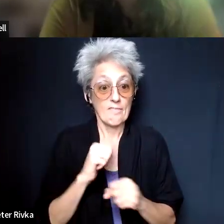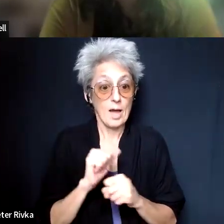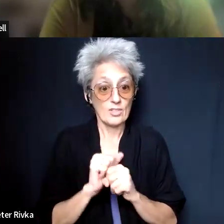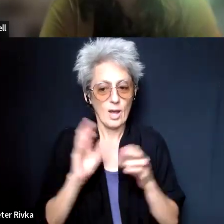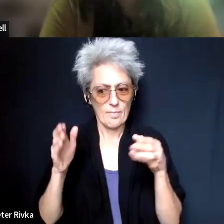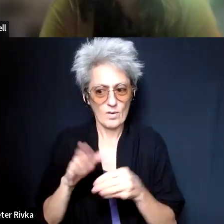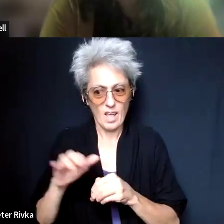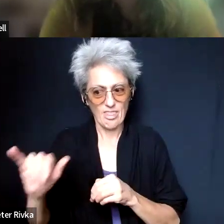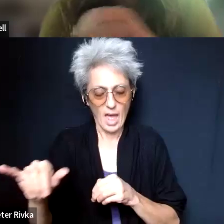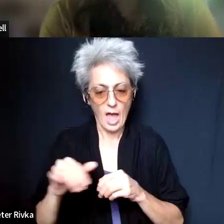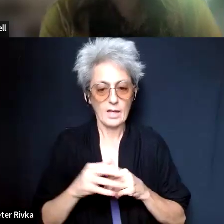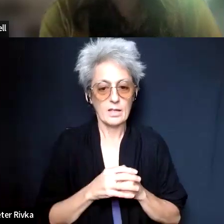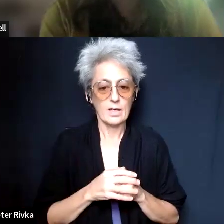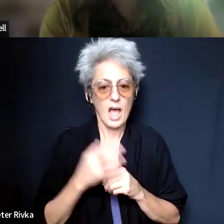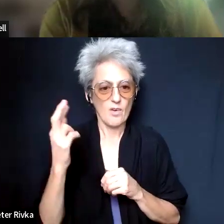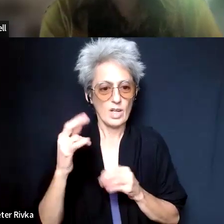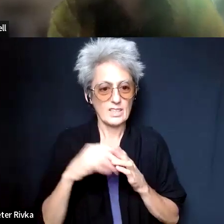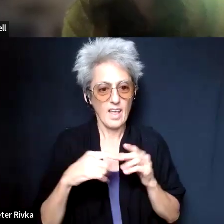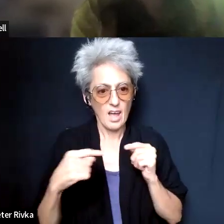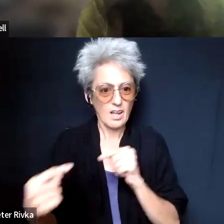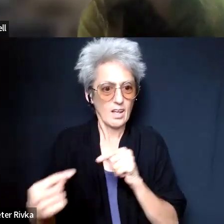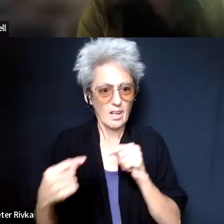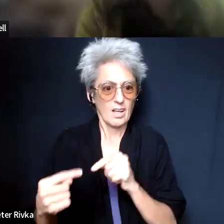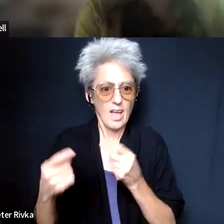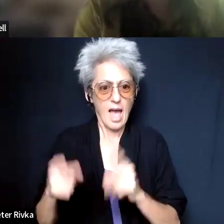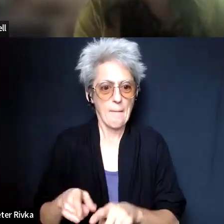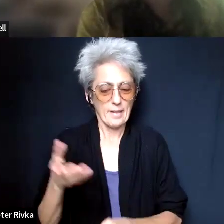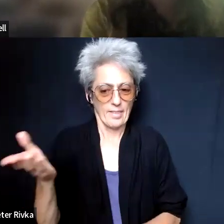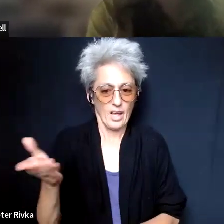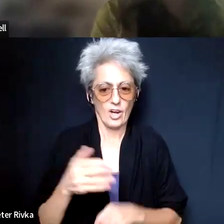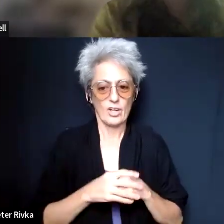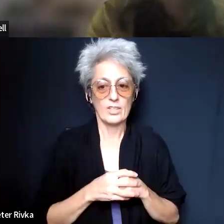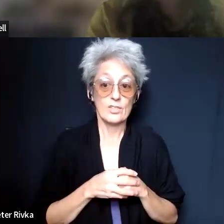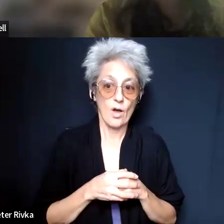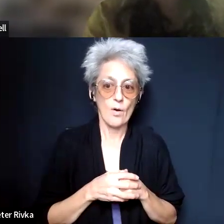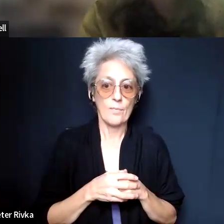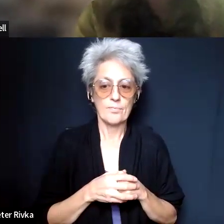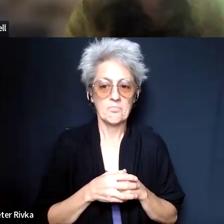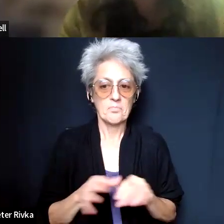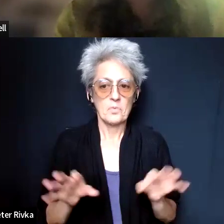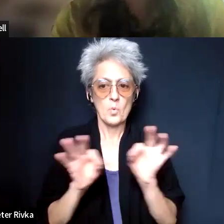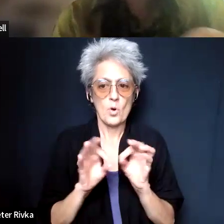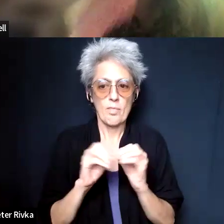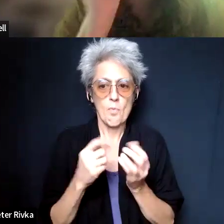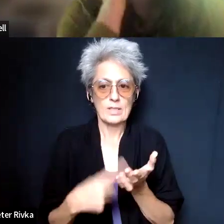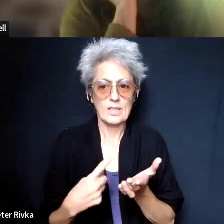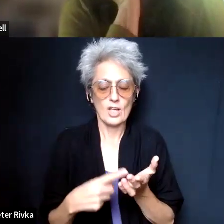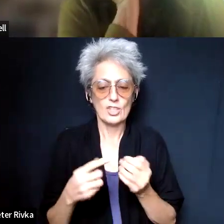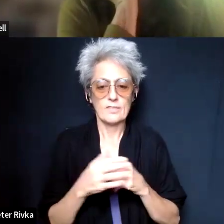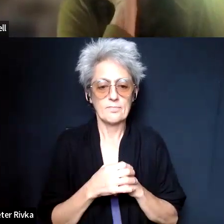that this push and pull is really there. And so I think it merits more discussion at some